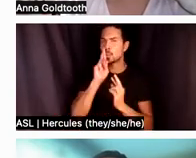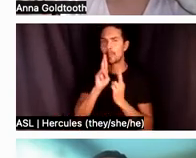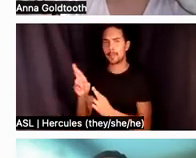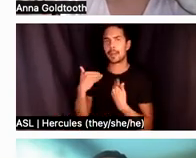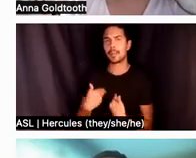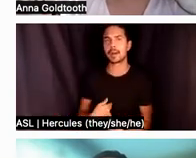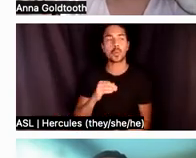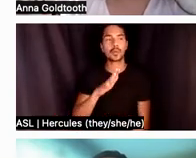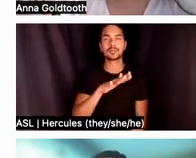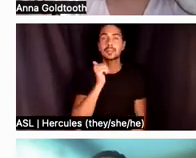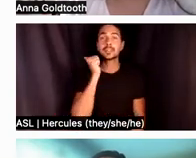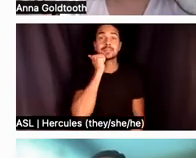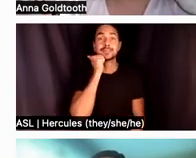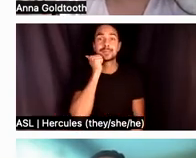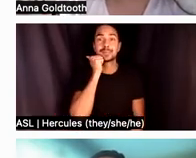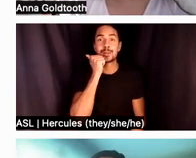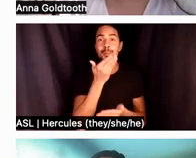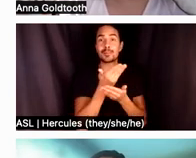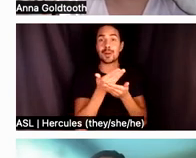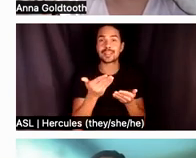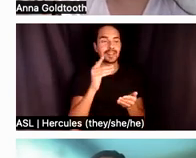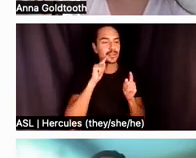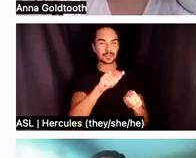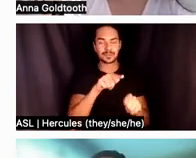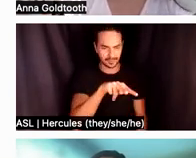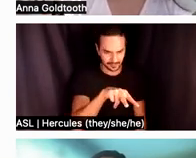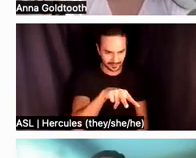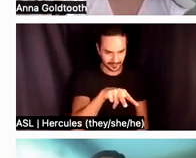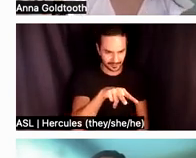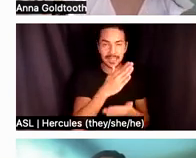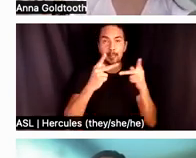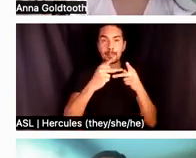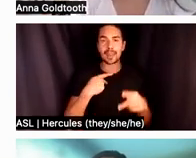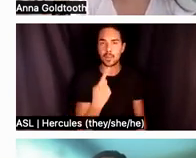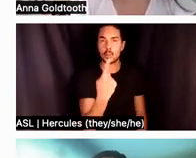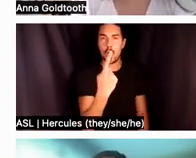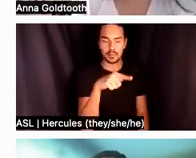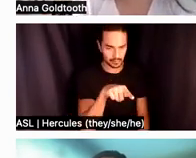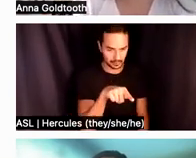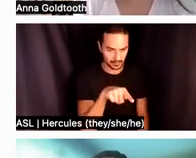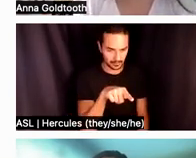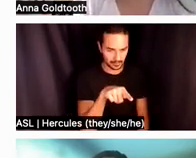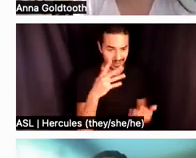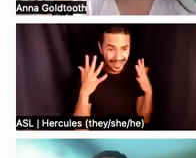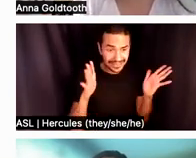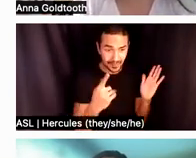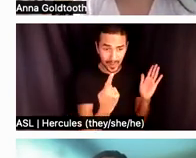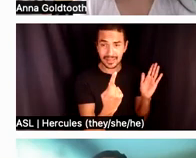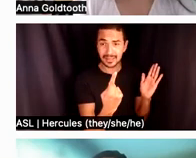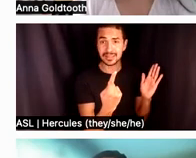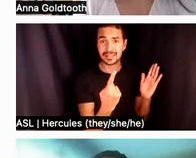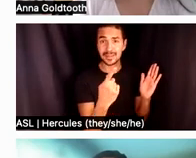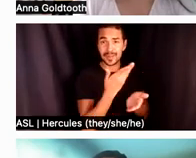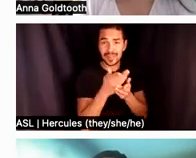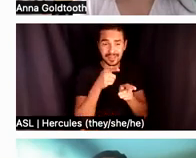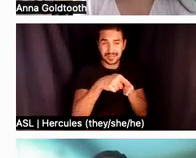menstrual products, which I've seen in some places. Like, you get like one option that you're meant to have, and that's all that you can do, or just so many